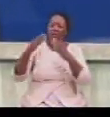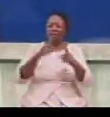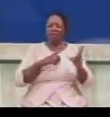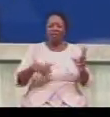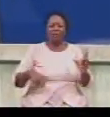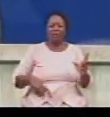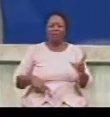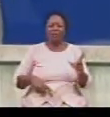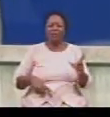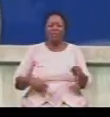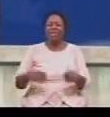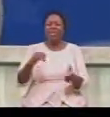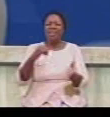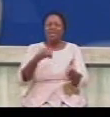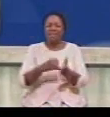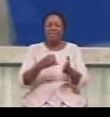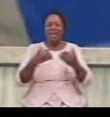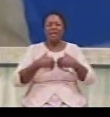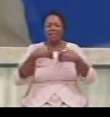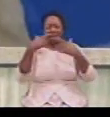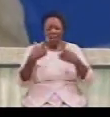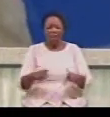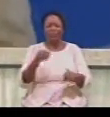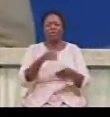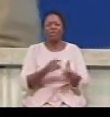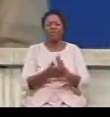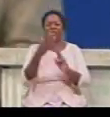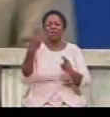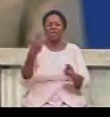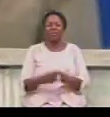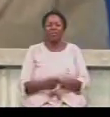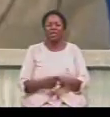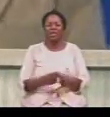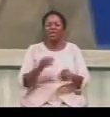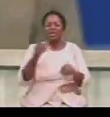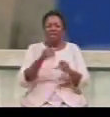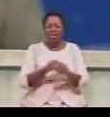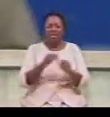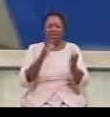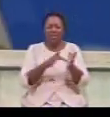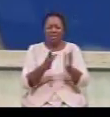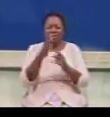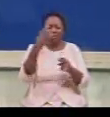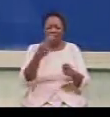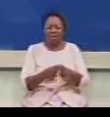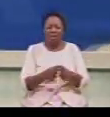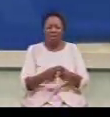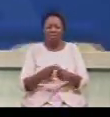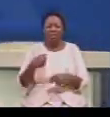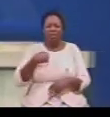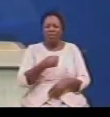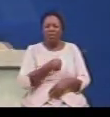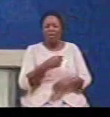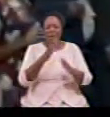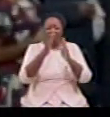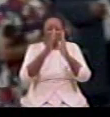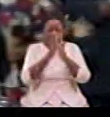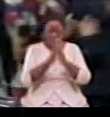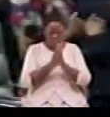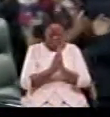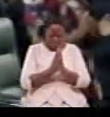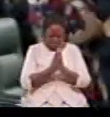Lord. It is done. In Jesus' name we pray.